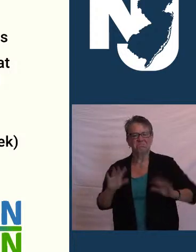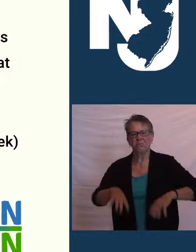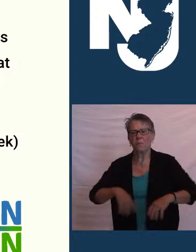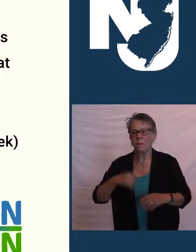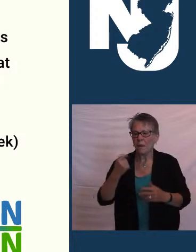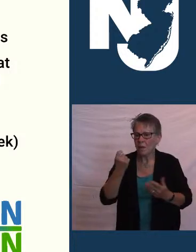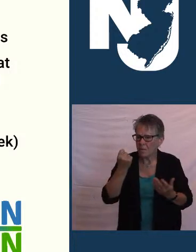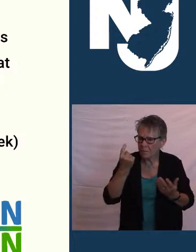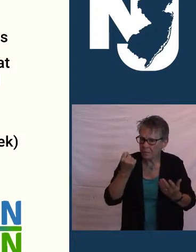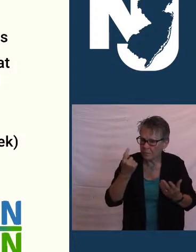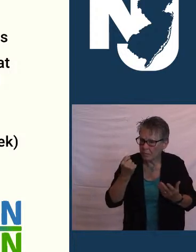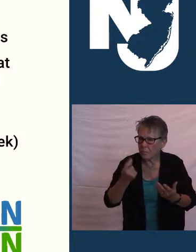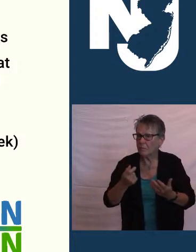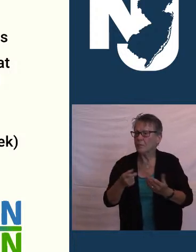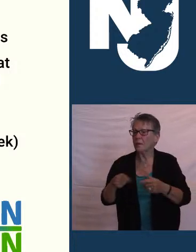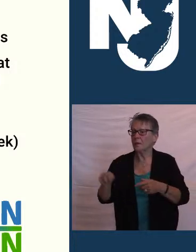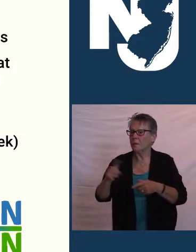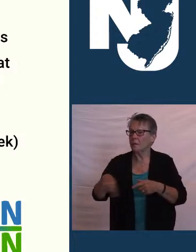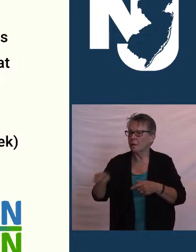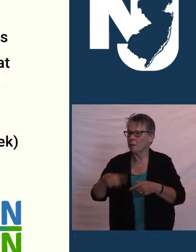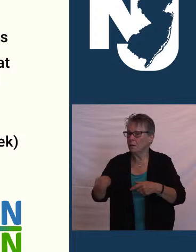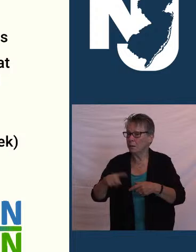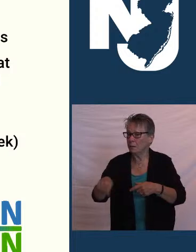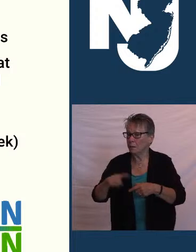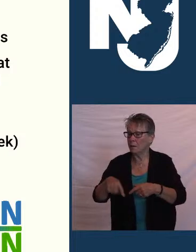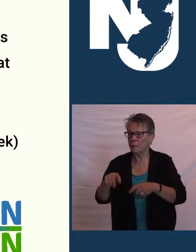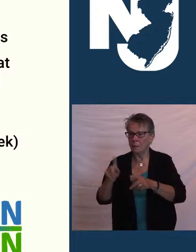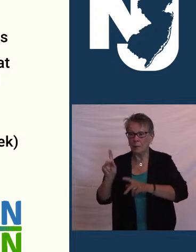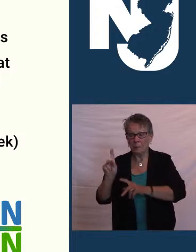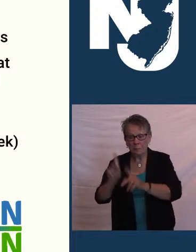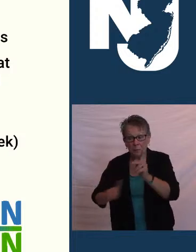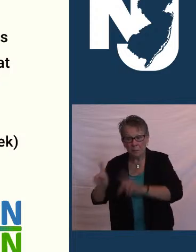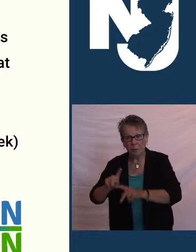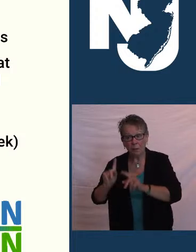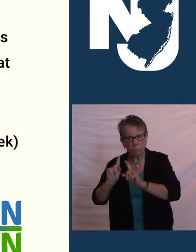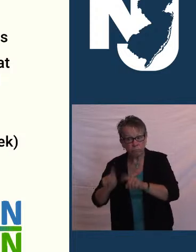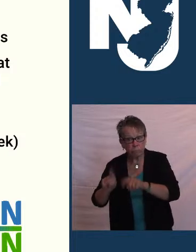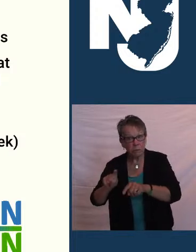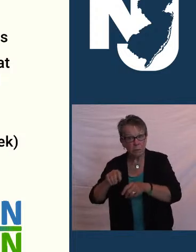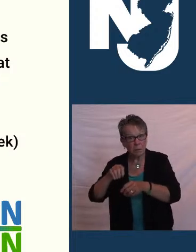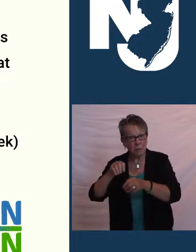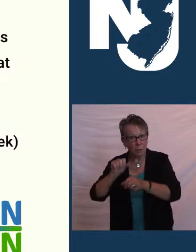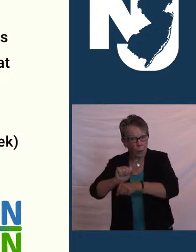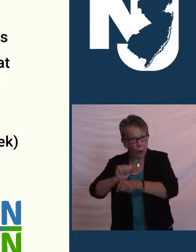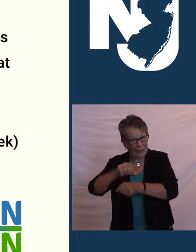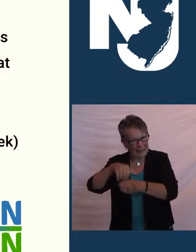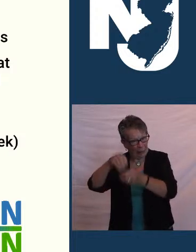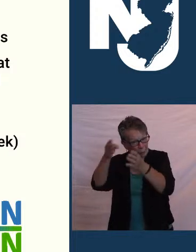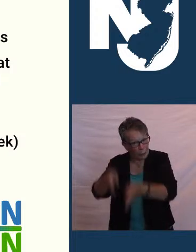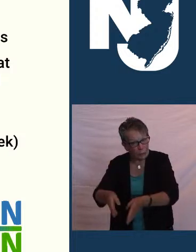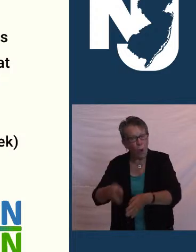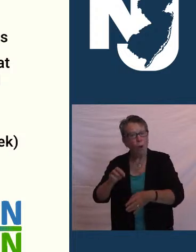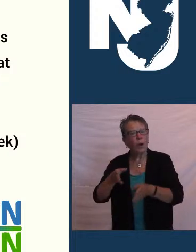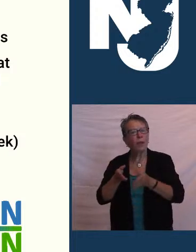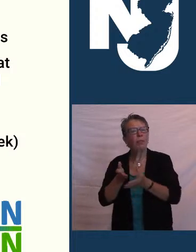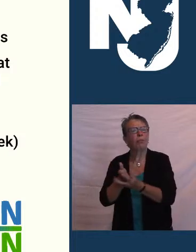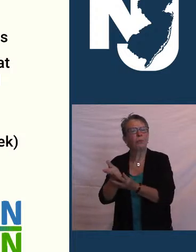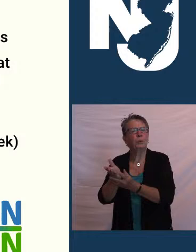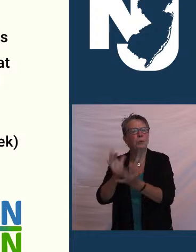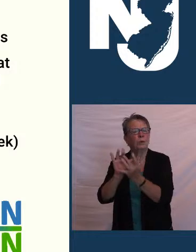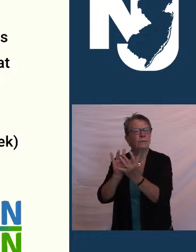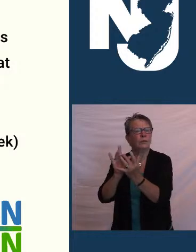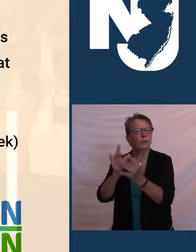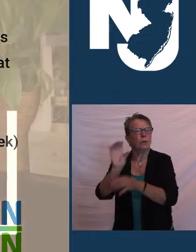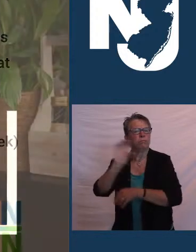under Commissioner Rob Angelo and his team, stands ready to help connect businesses with job seekers. Those are